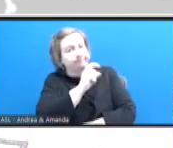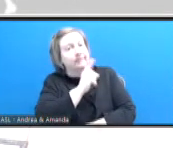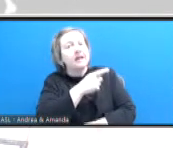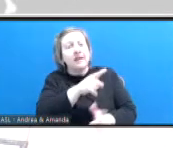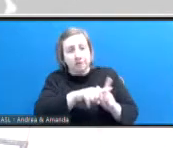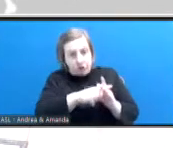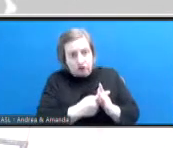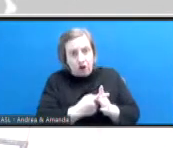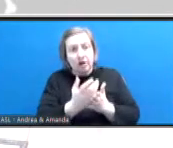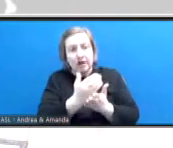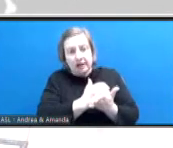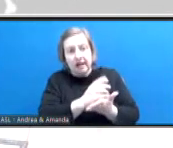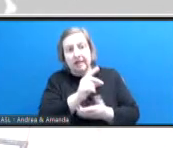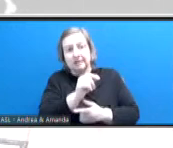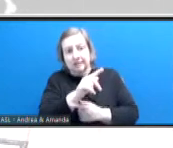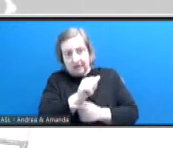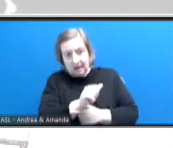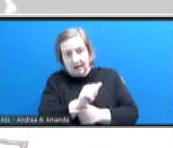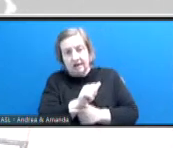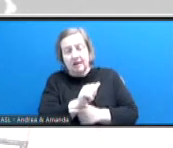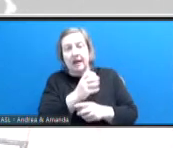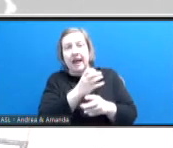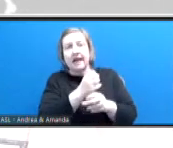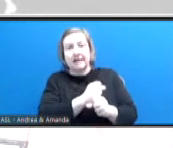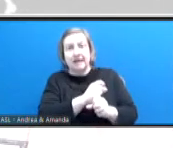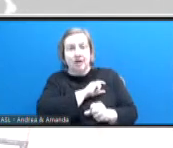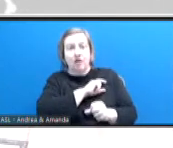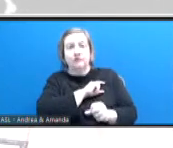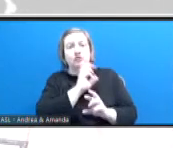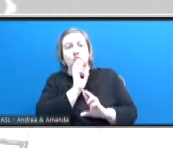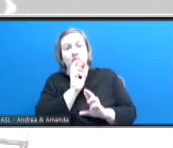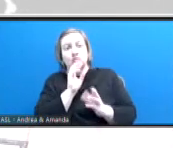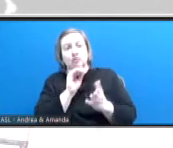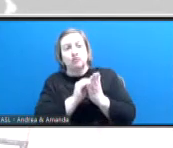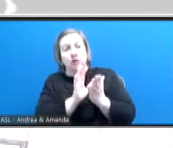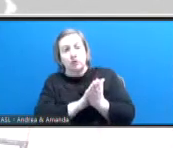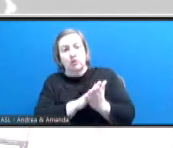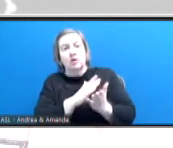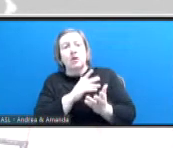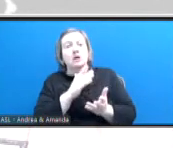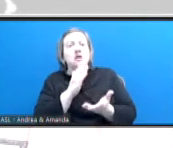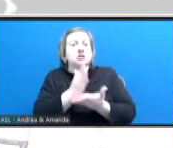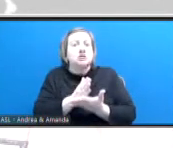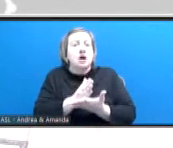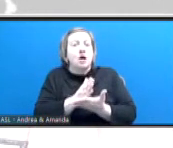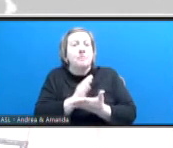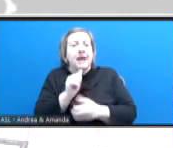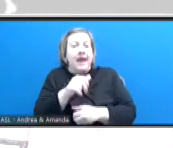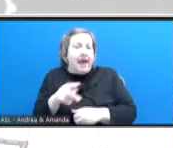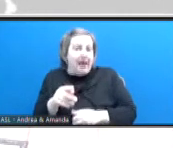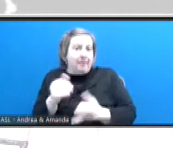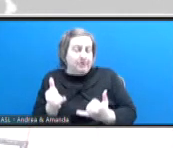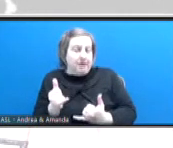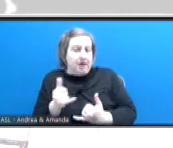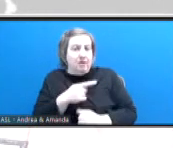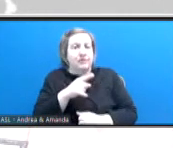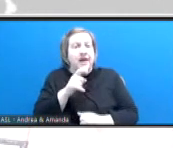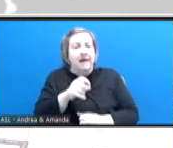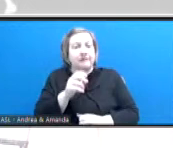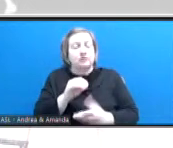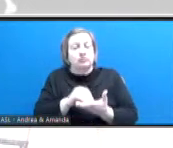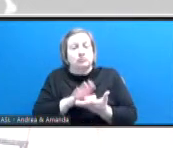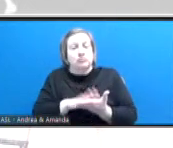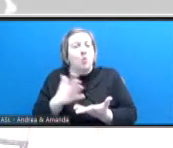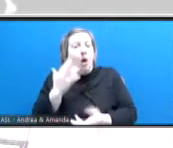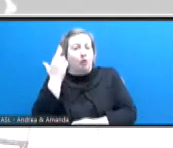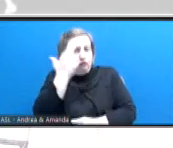started collecting data and are getting officers to record. There's a stop app now where they have to record the reason